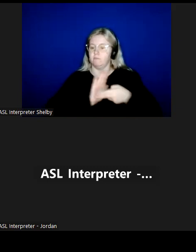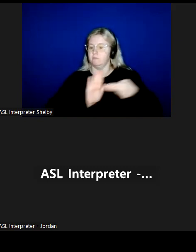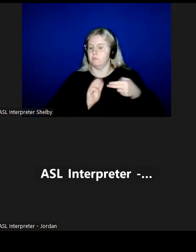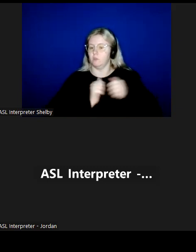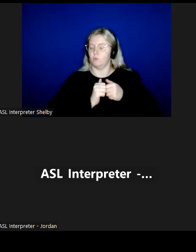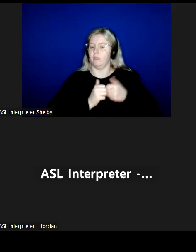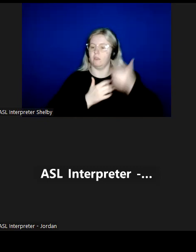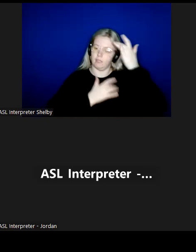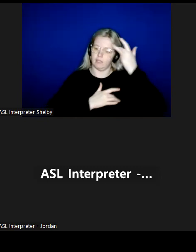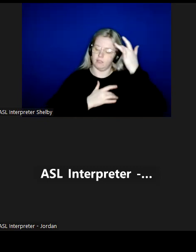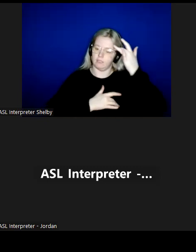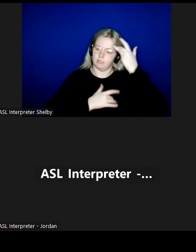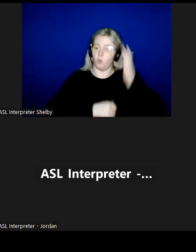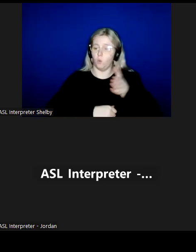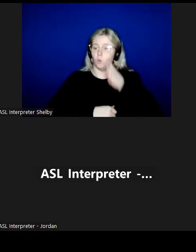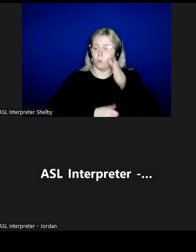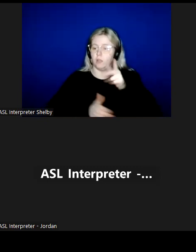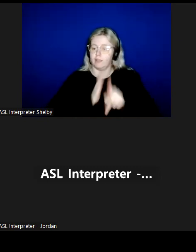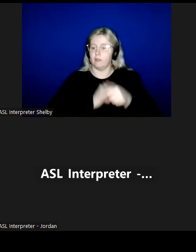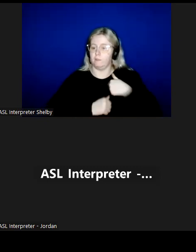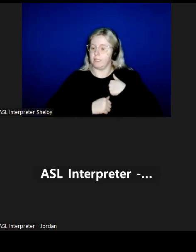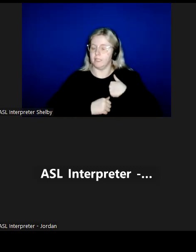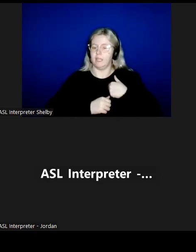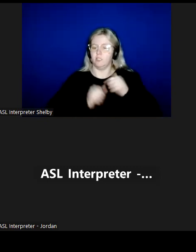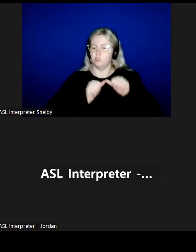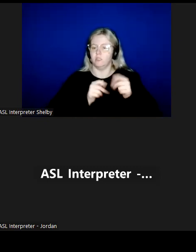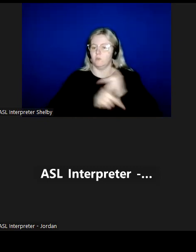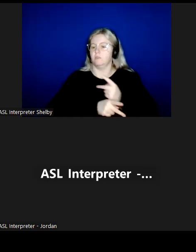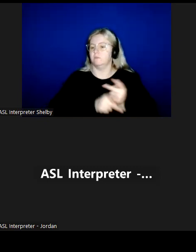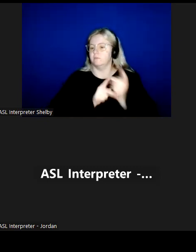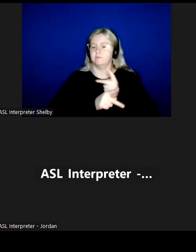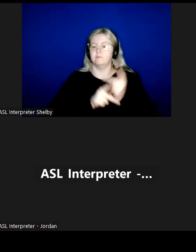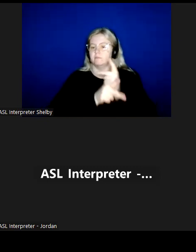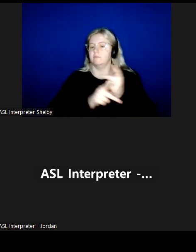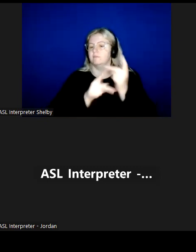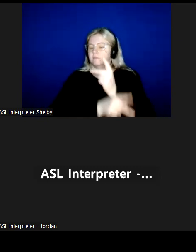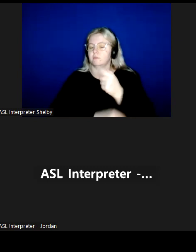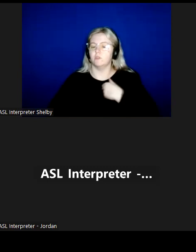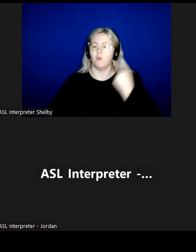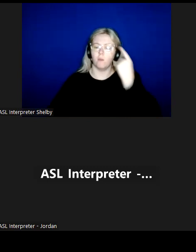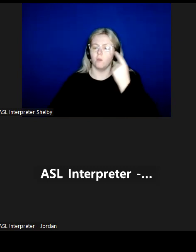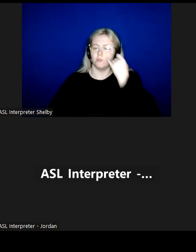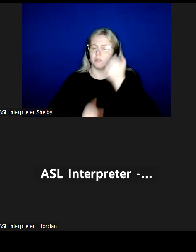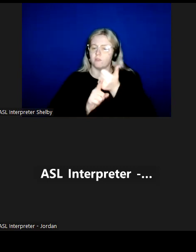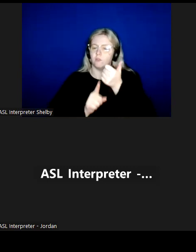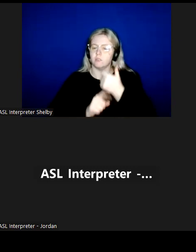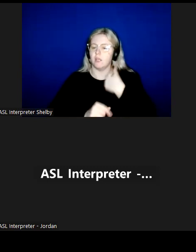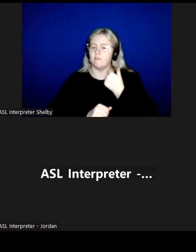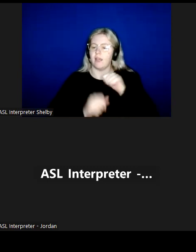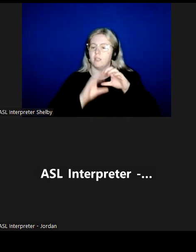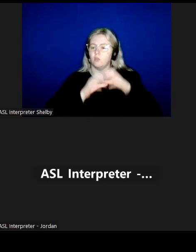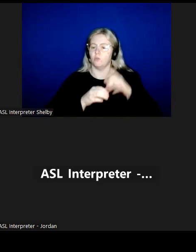it's gradually getting worse. And I was just wondering if you had any groups for somebody in my